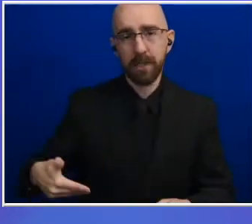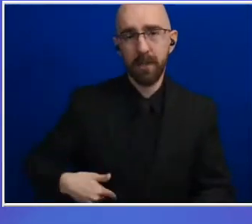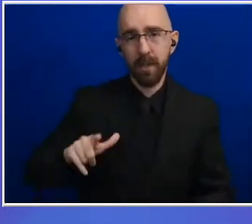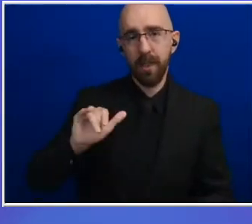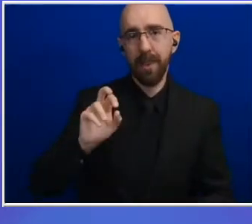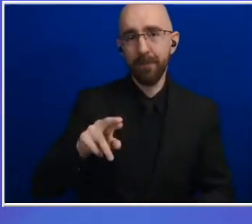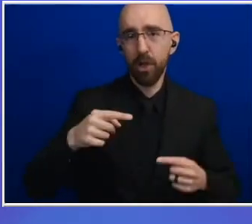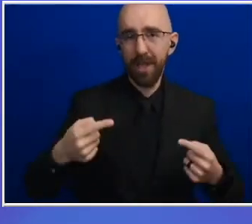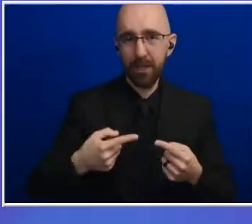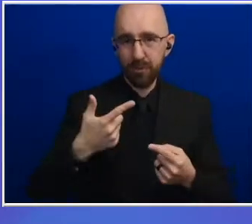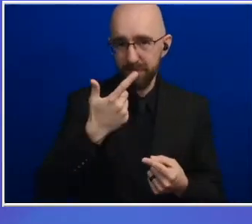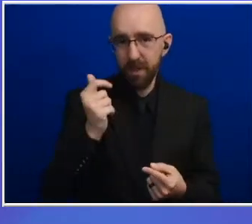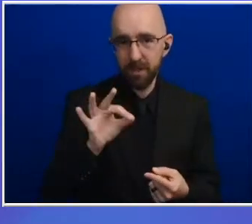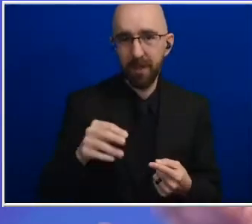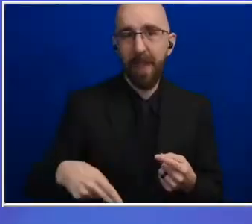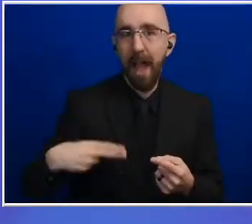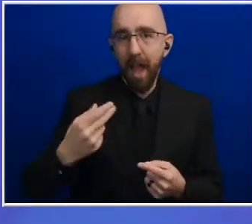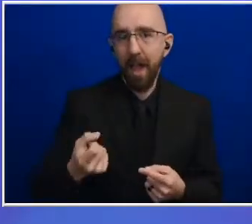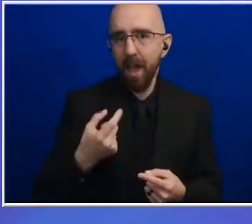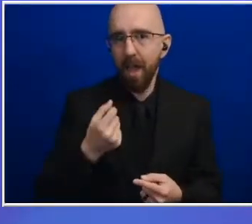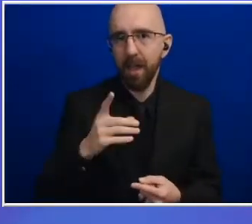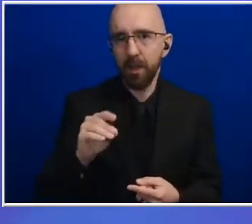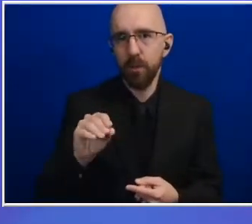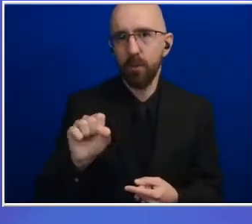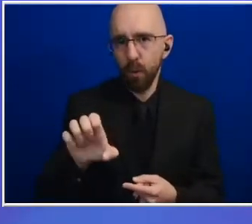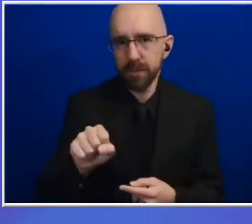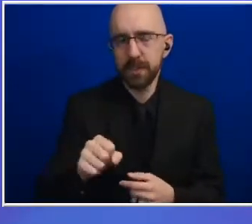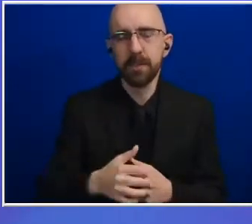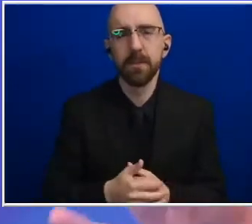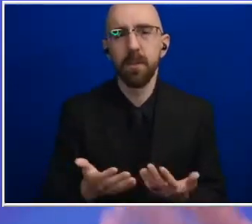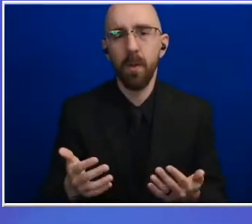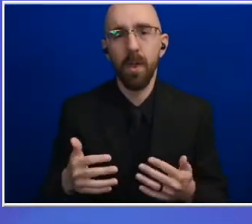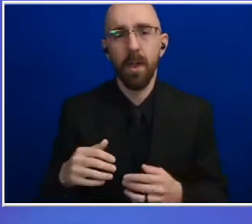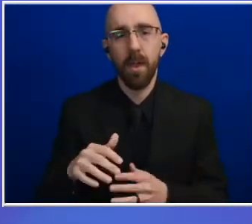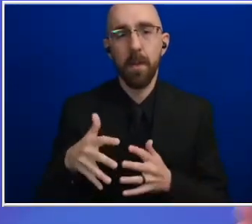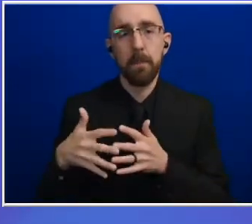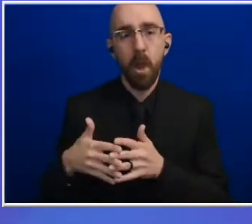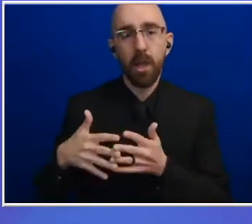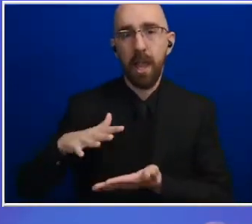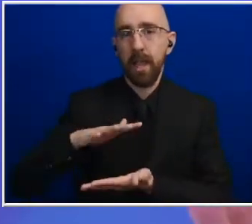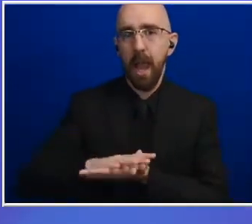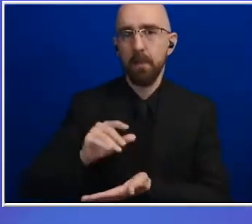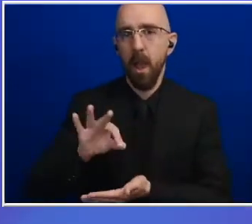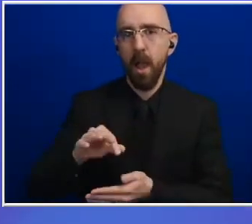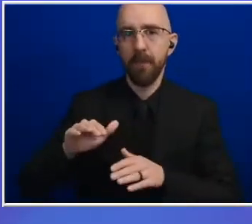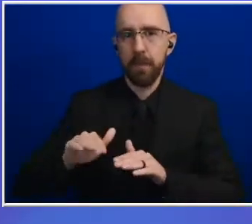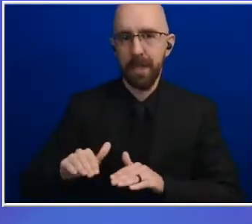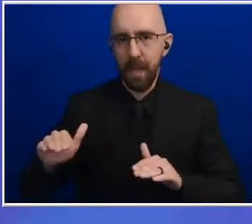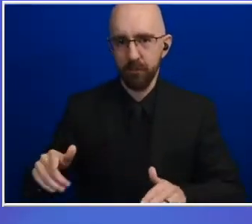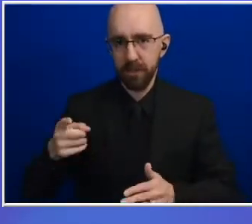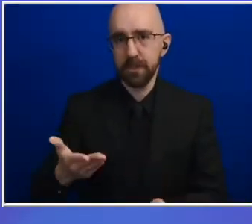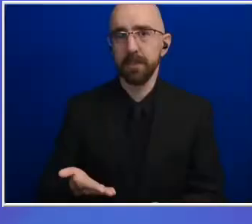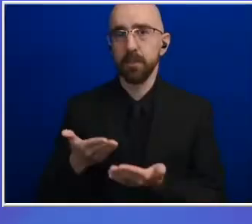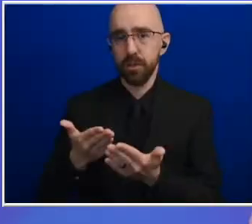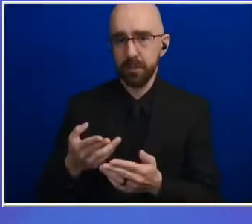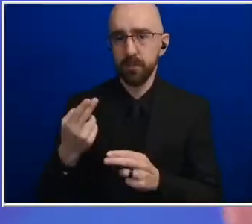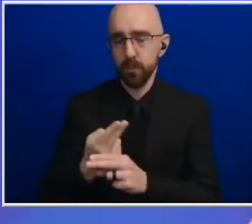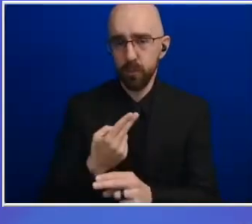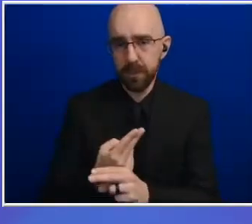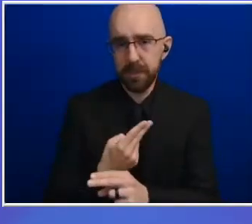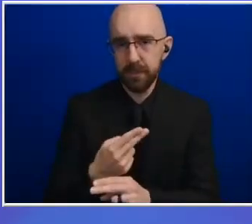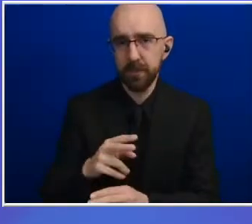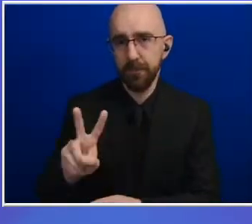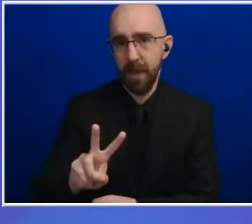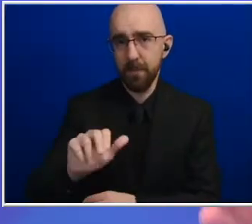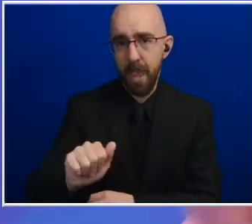the high doses of vitamin A. So the American Academy of Pediatrics does suggest using the vitamin A for